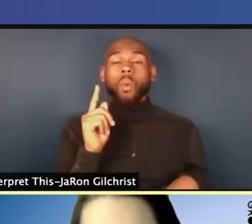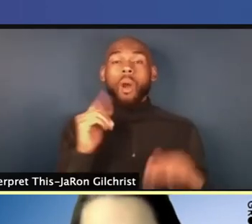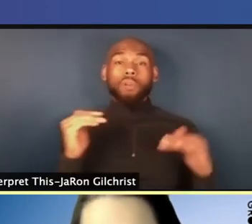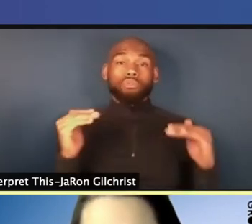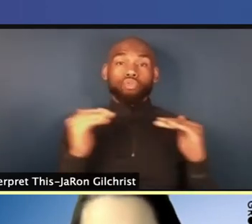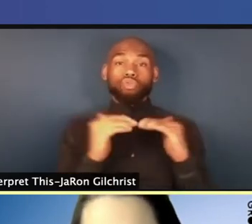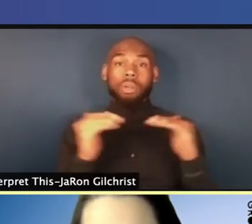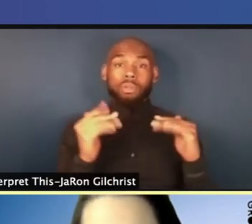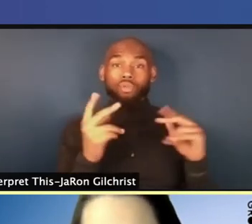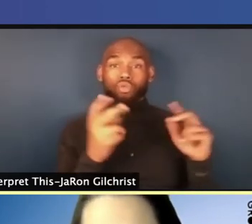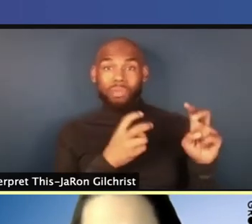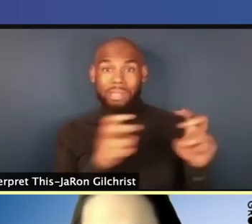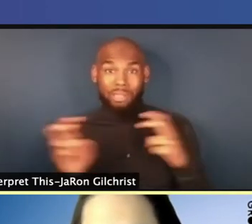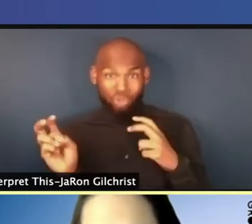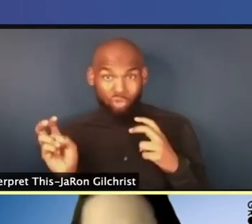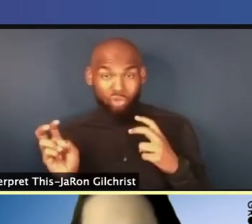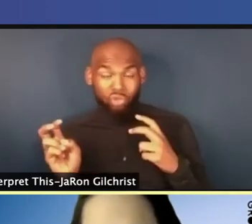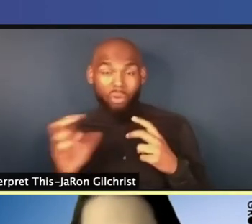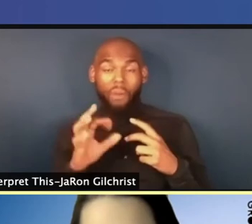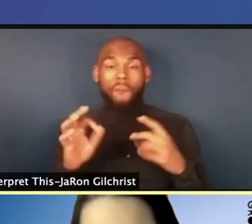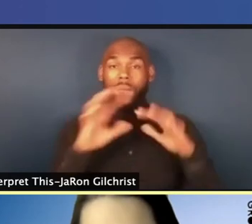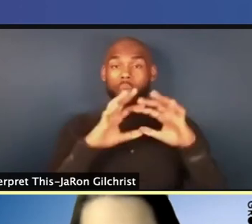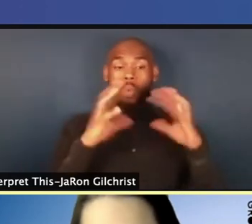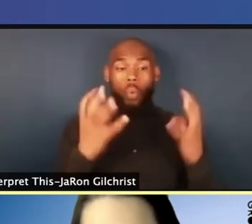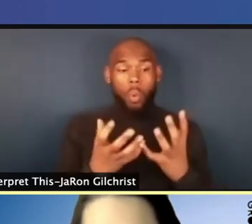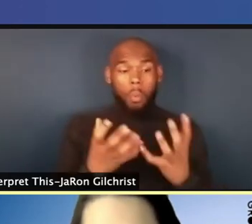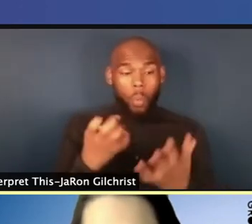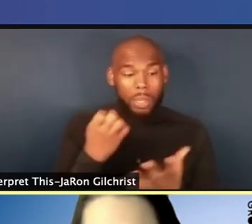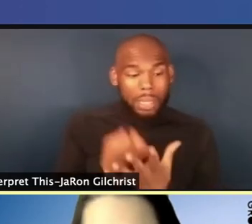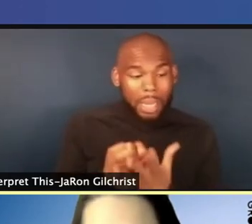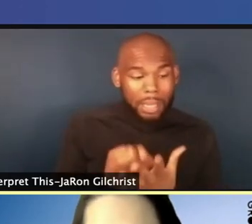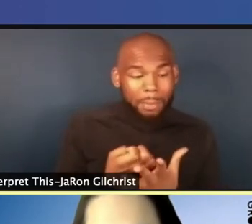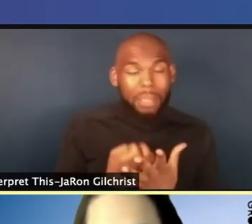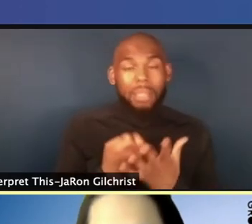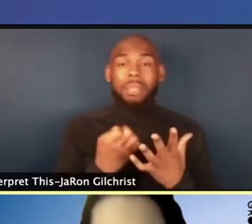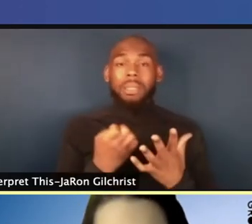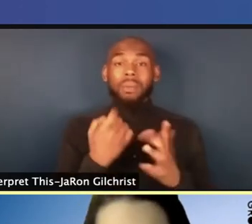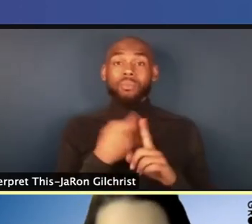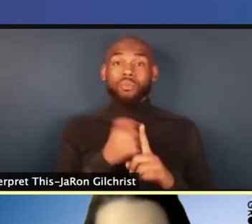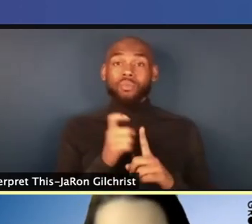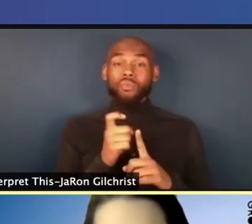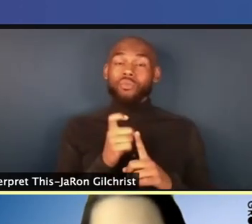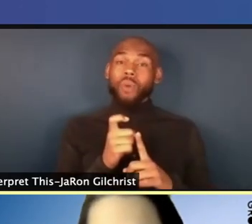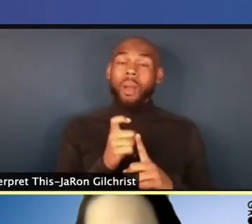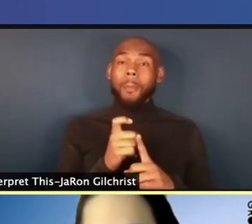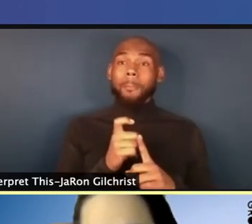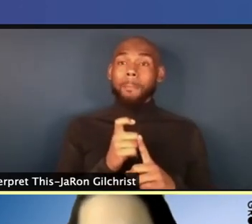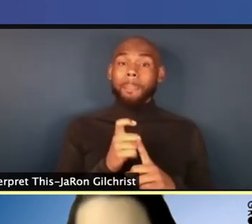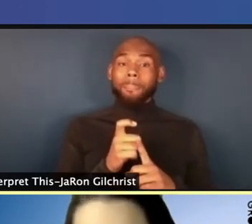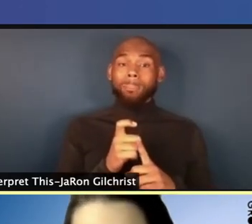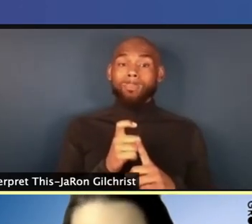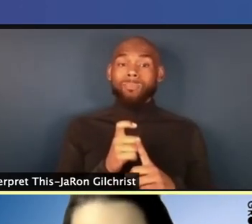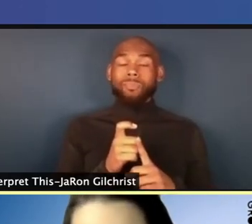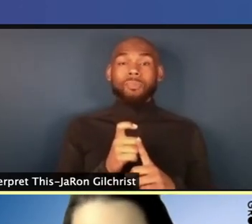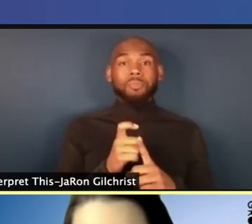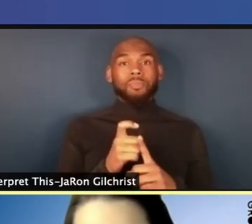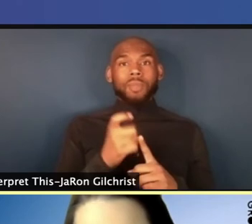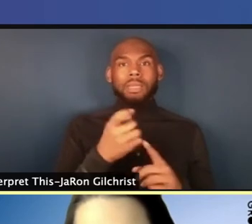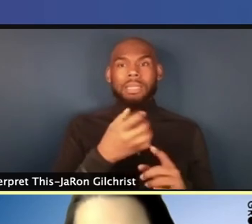transition of the global economy from an extractive economy to a regenerative